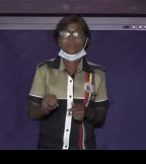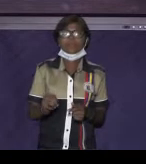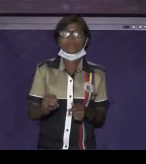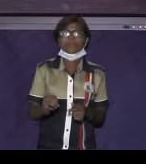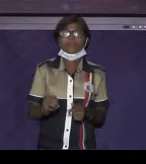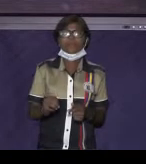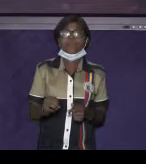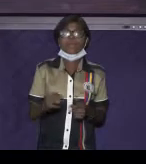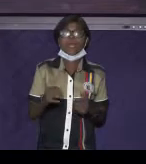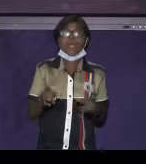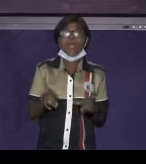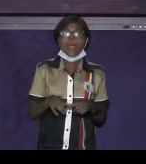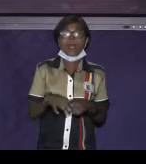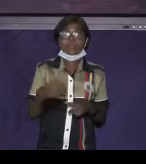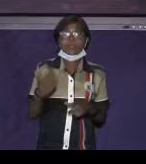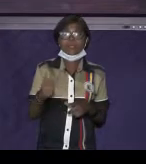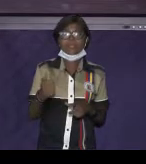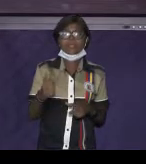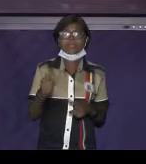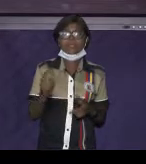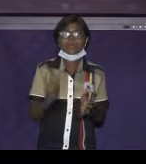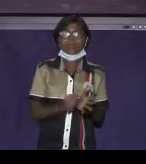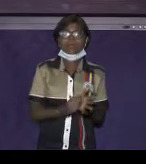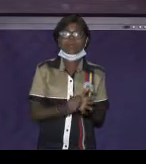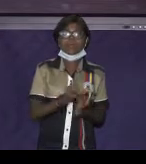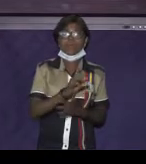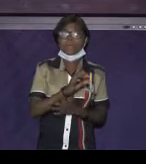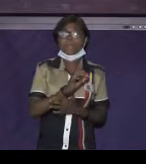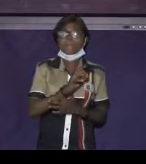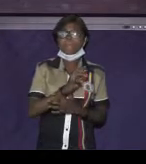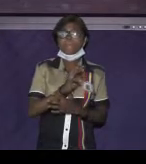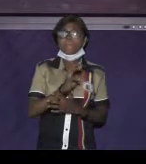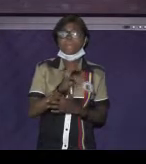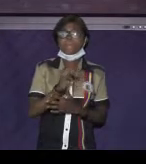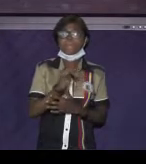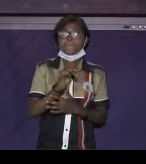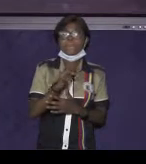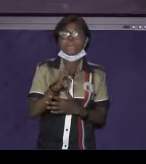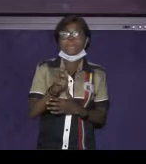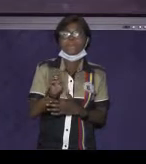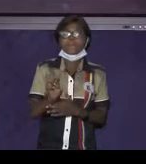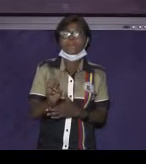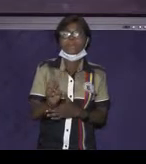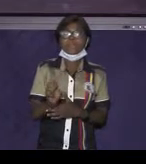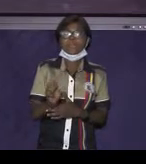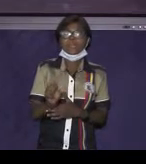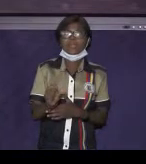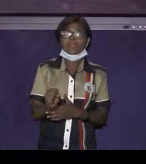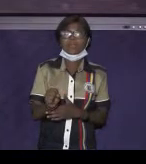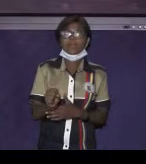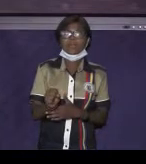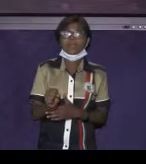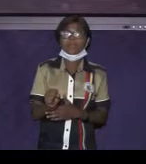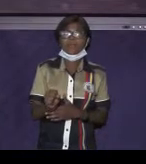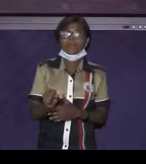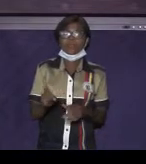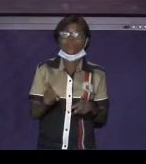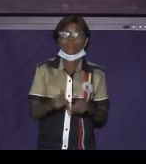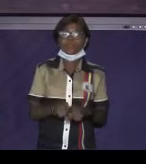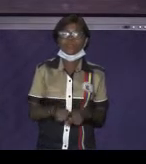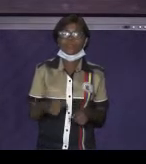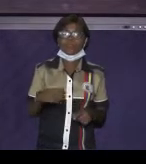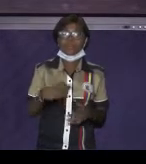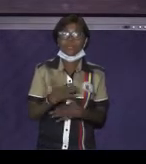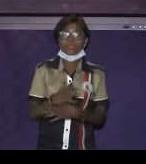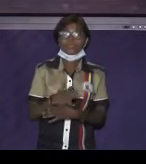meters rather has 10,000 meters. 10,000 meters is 10 kilometers. And so